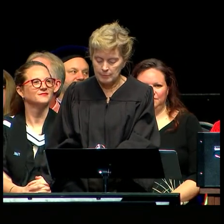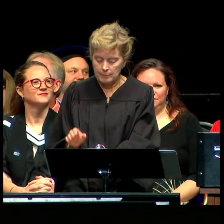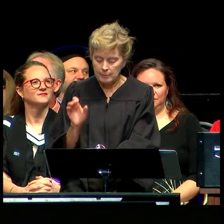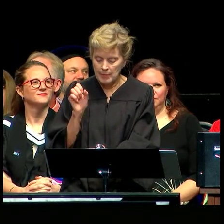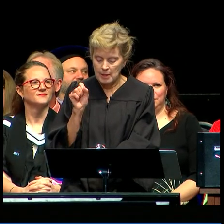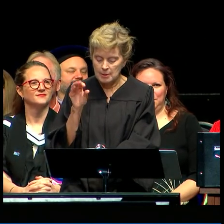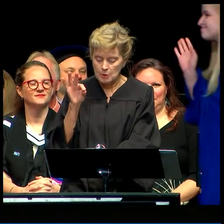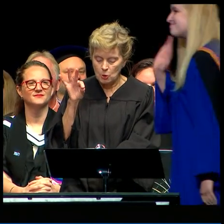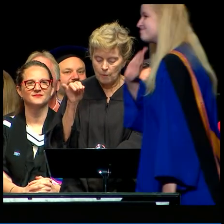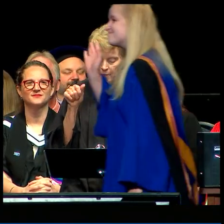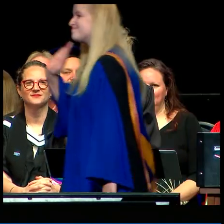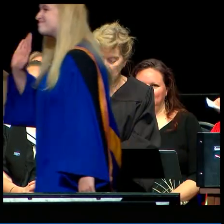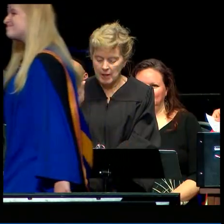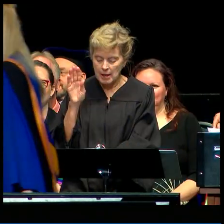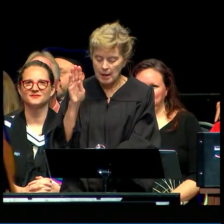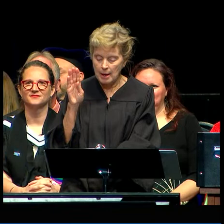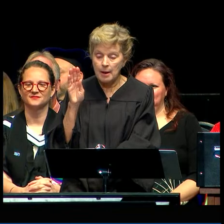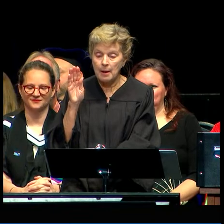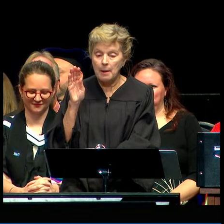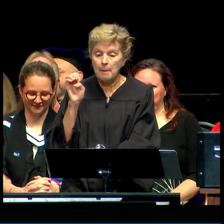Sophia Barish.